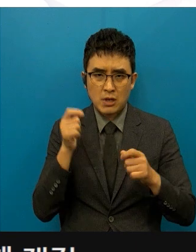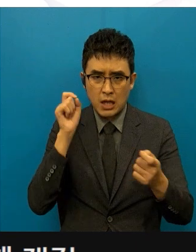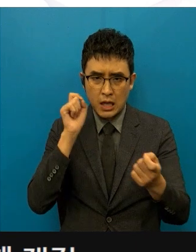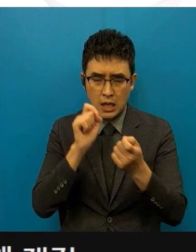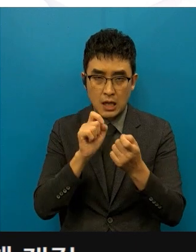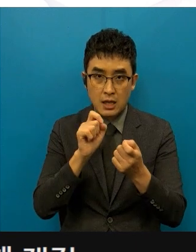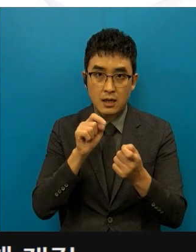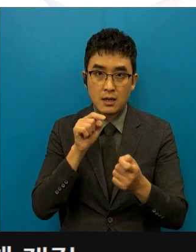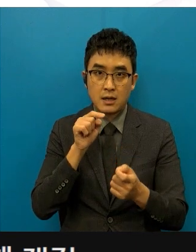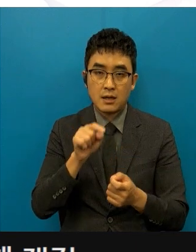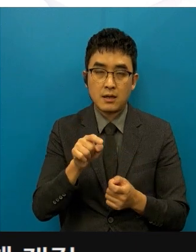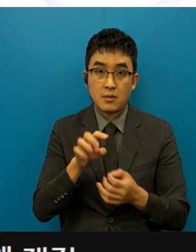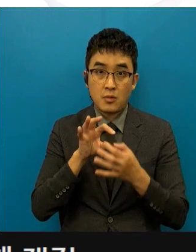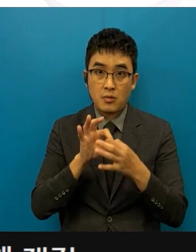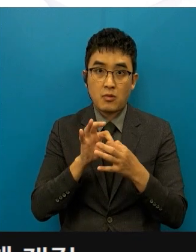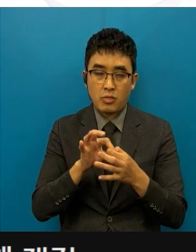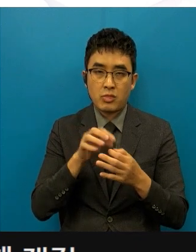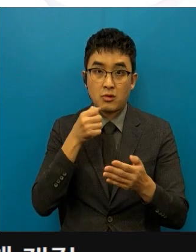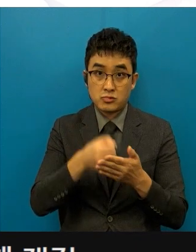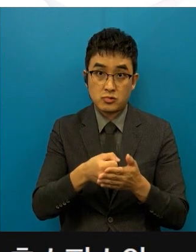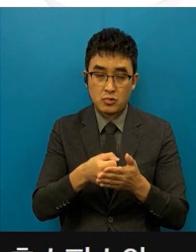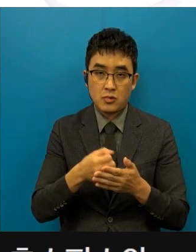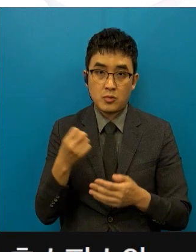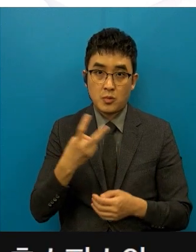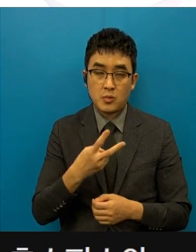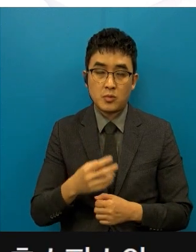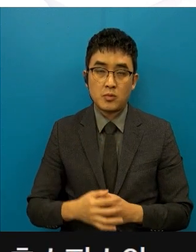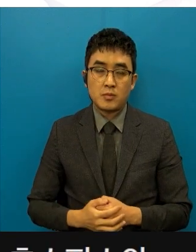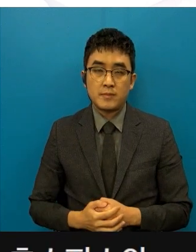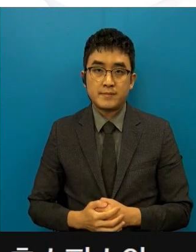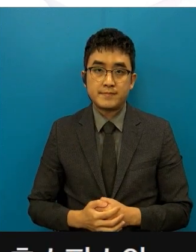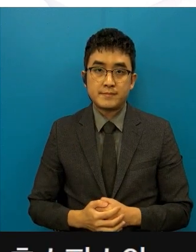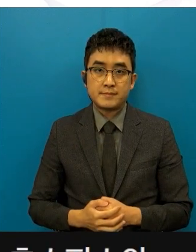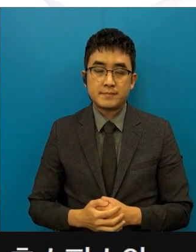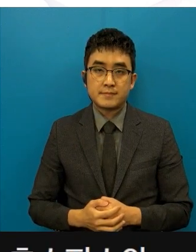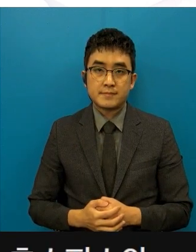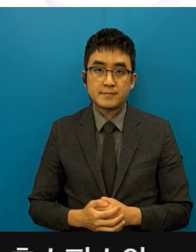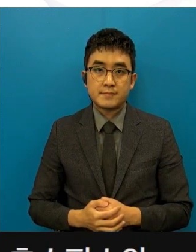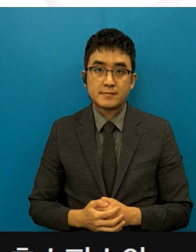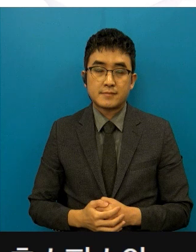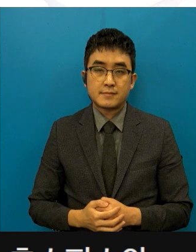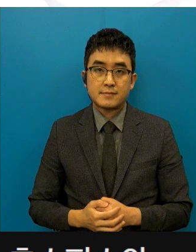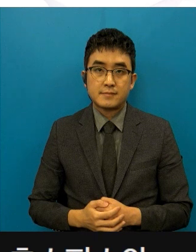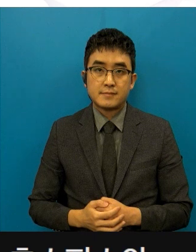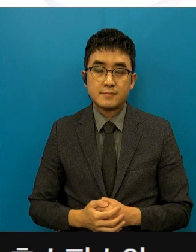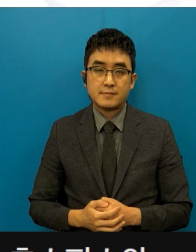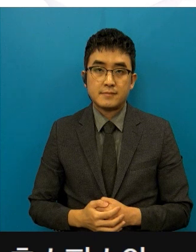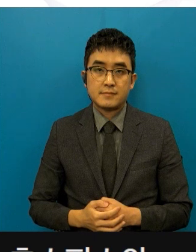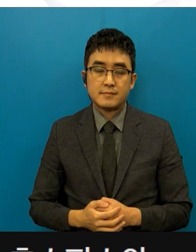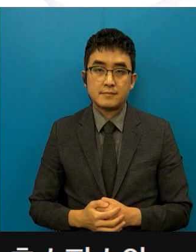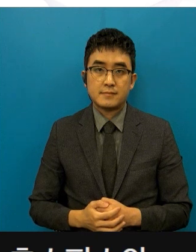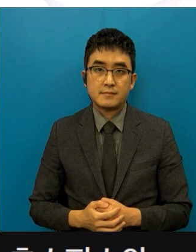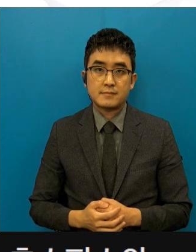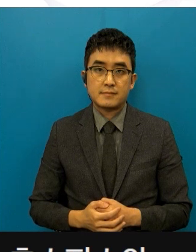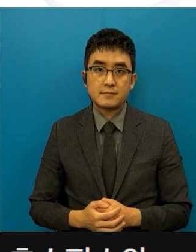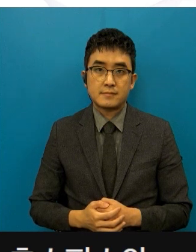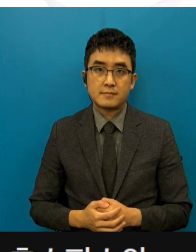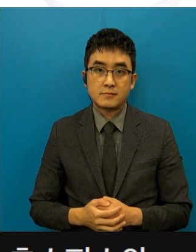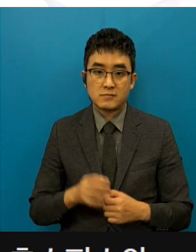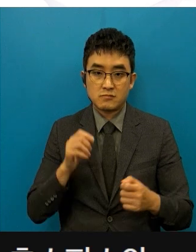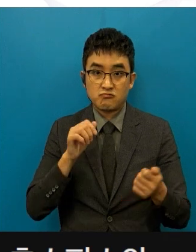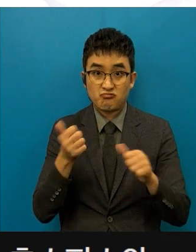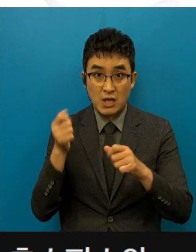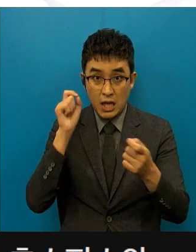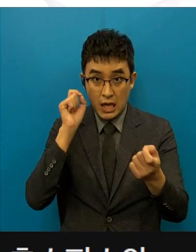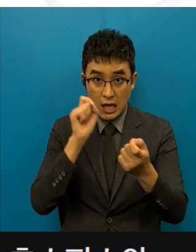limitation of end-of-life decisions to the dying process result in a contradiction where patients in